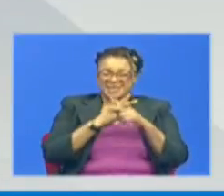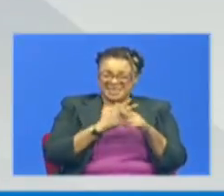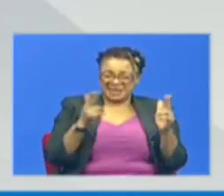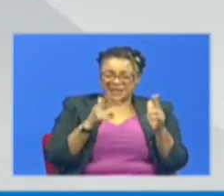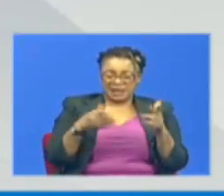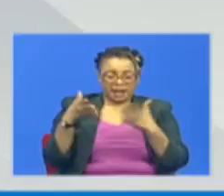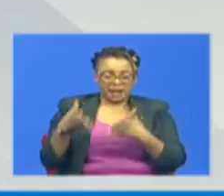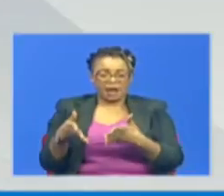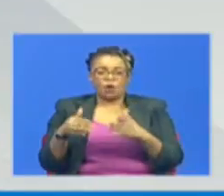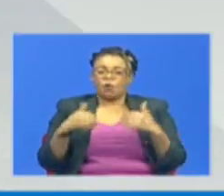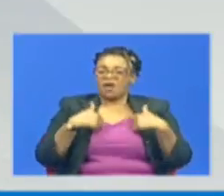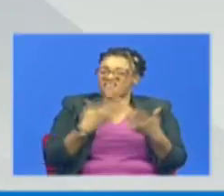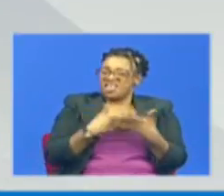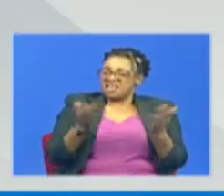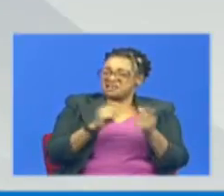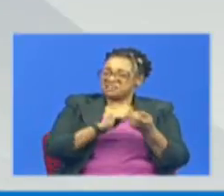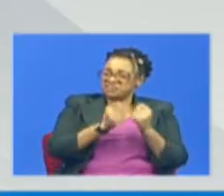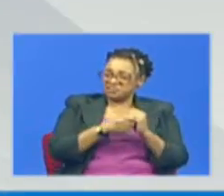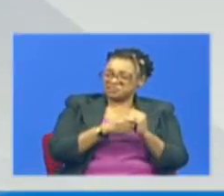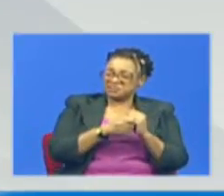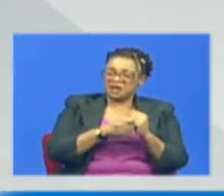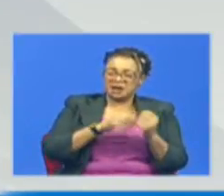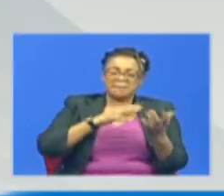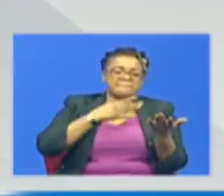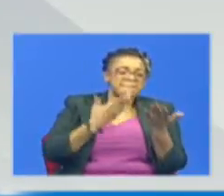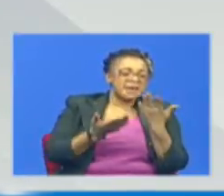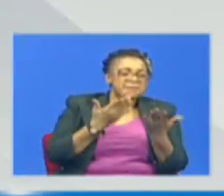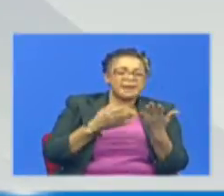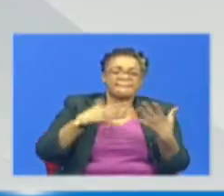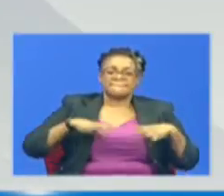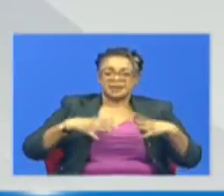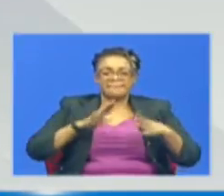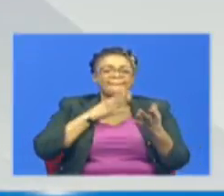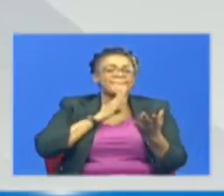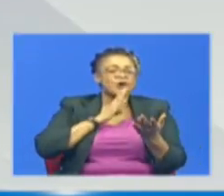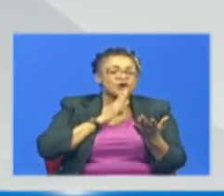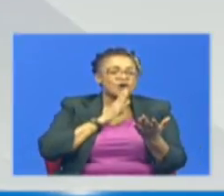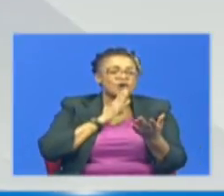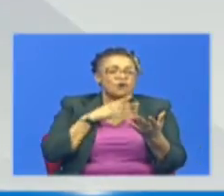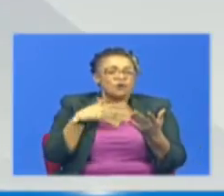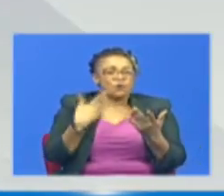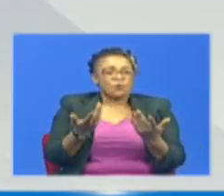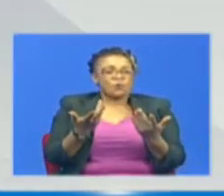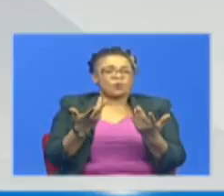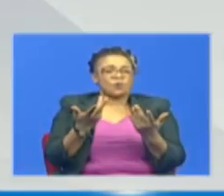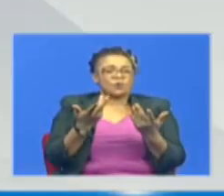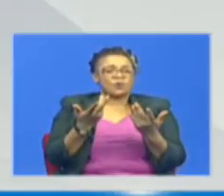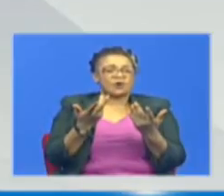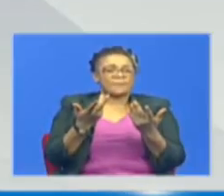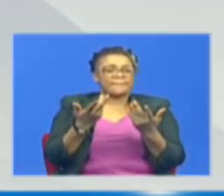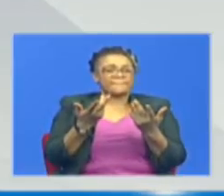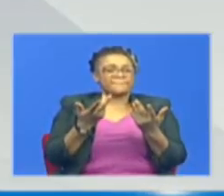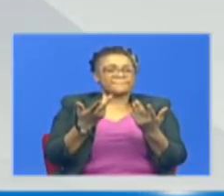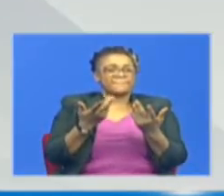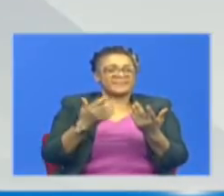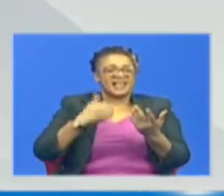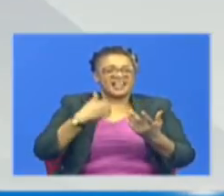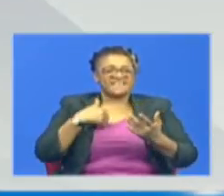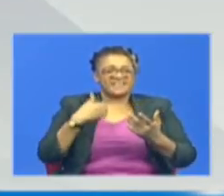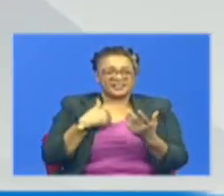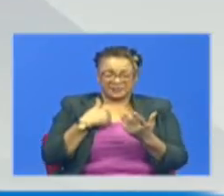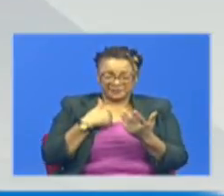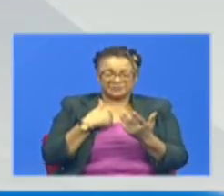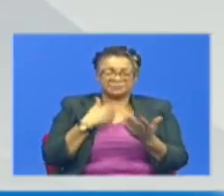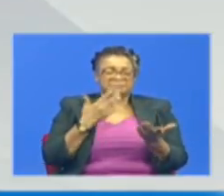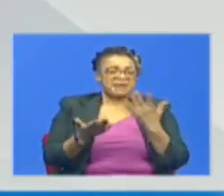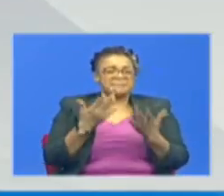any kind of change in the, you know, the borrowing habits of people? Are we seeing people having an increasing affinity as